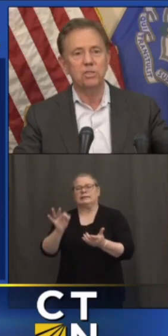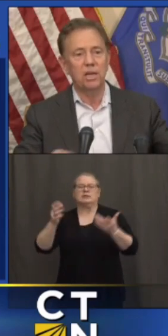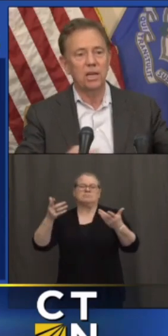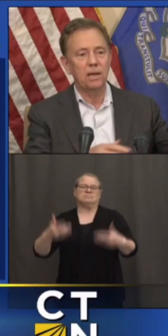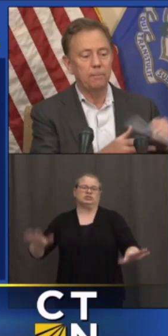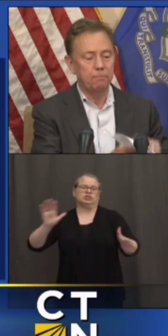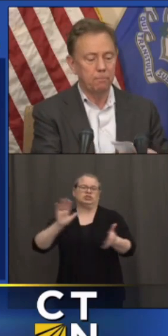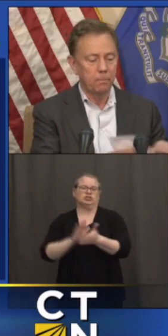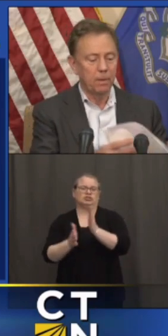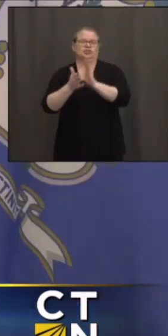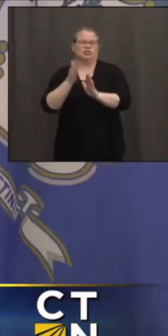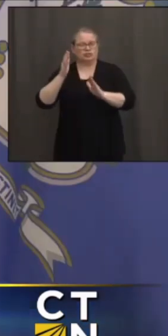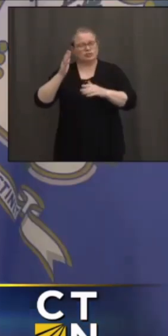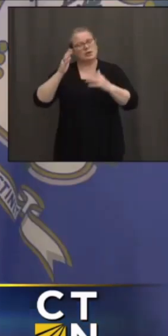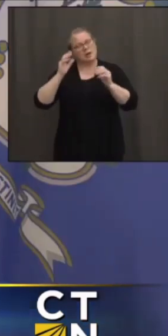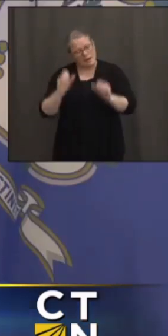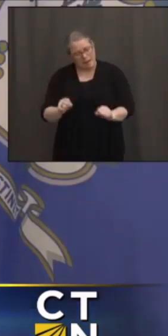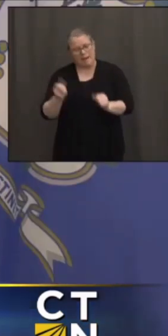let me just say,